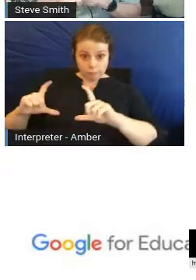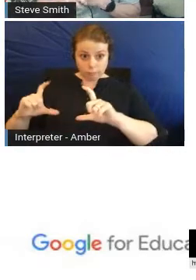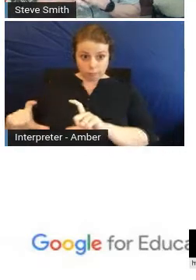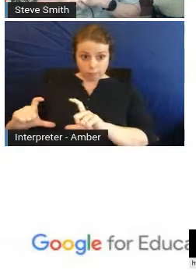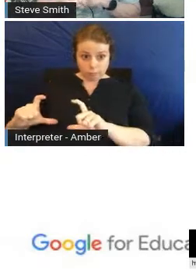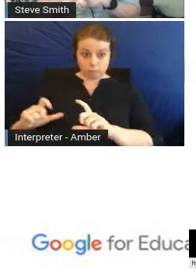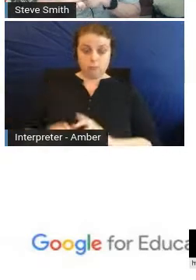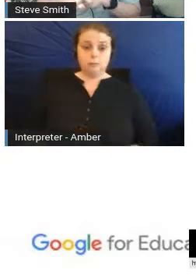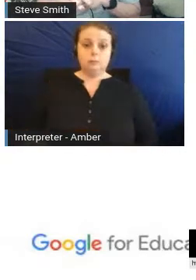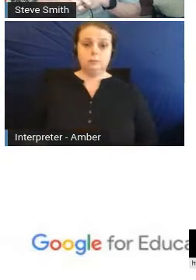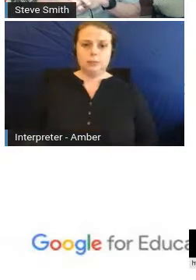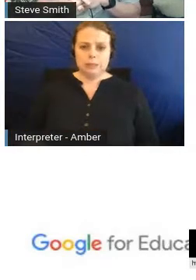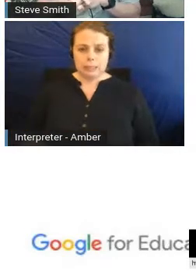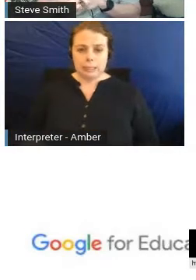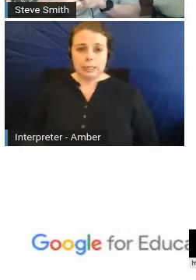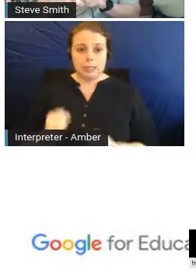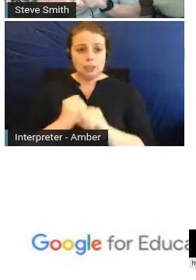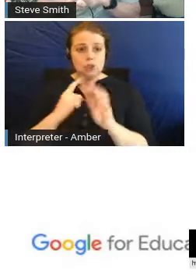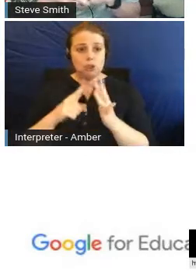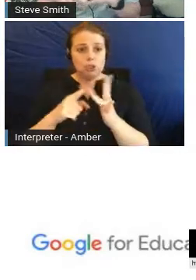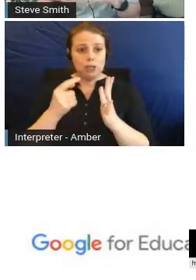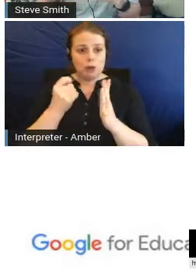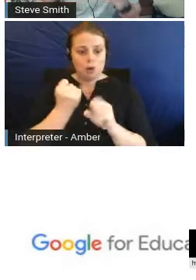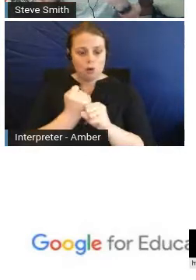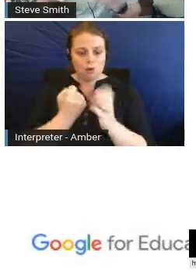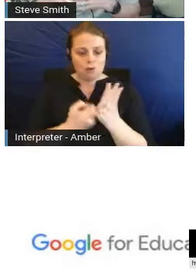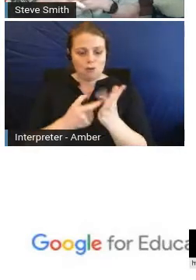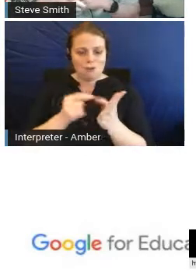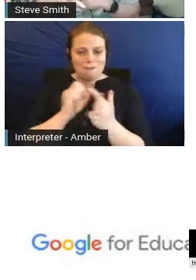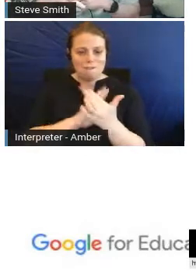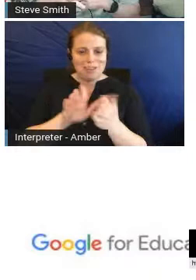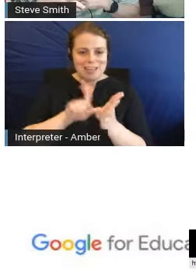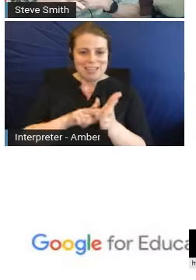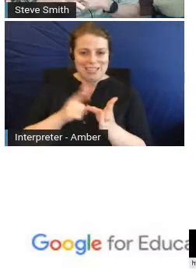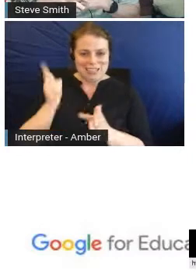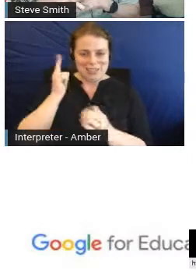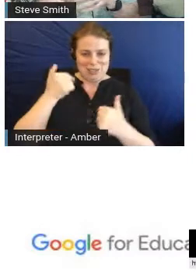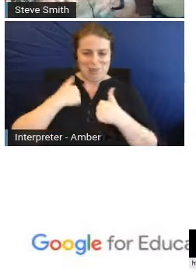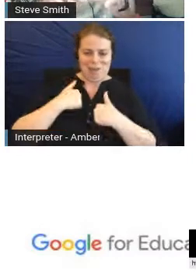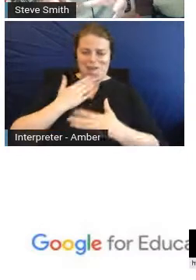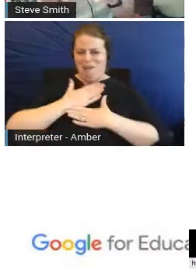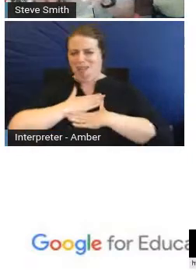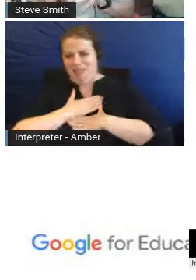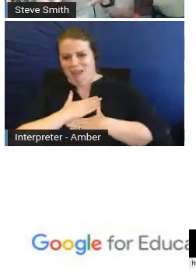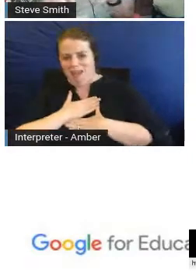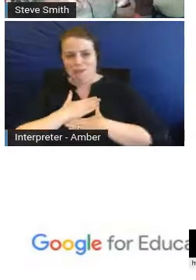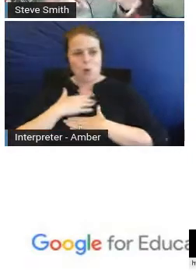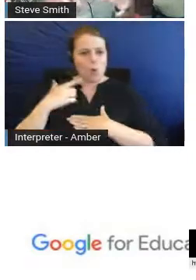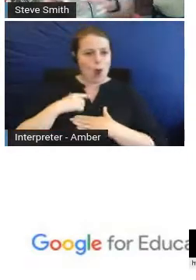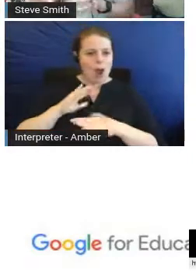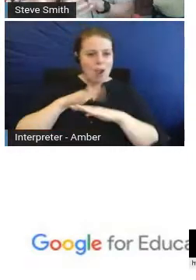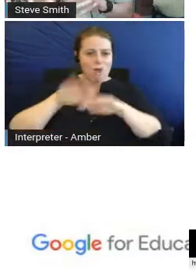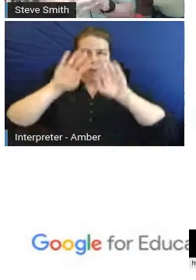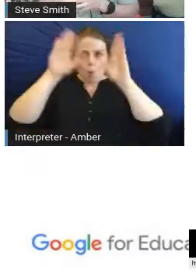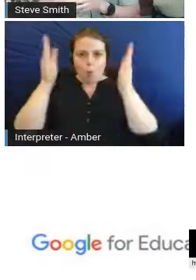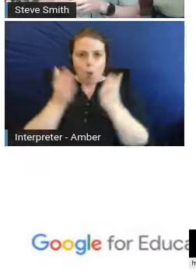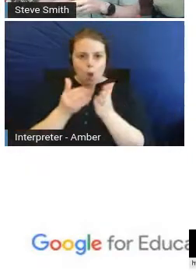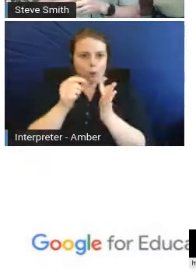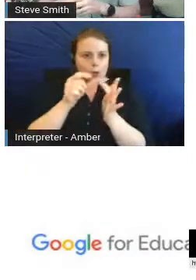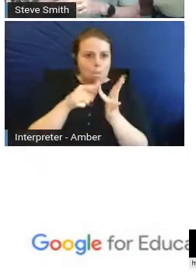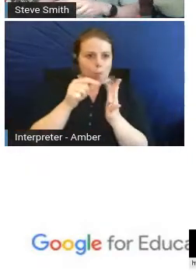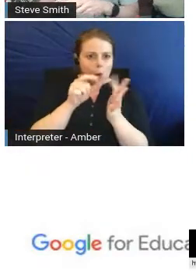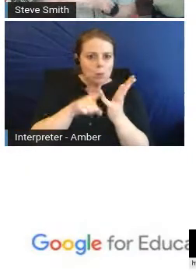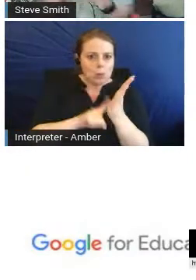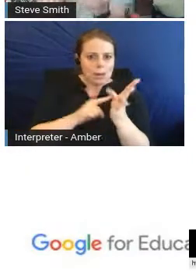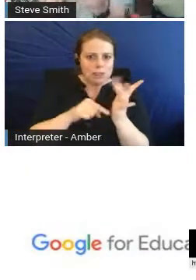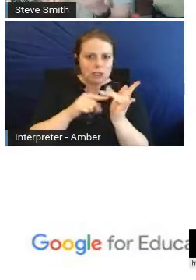the geography teacher in me loves it because it's all about world population. And so this is pulling data from lots of different data